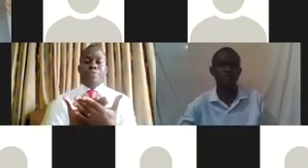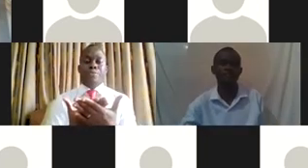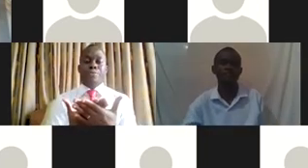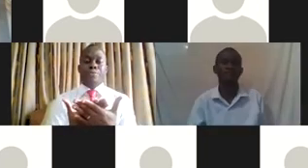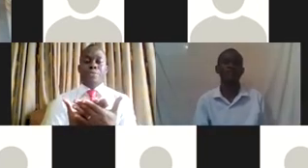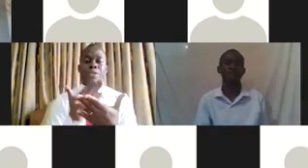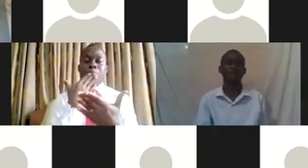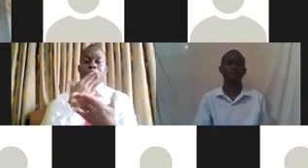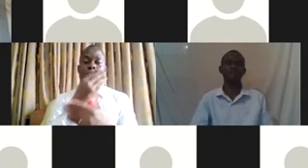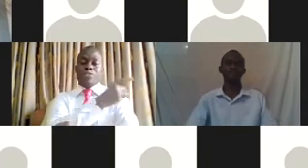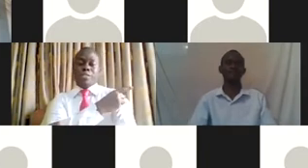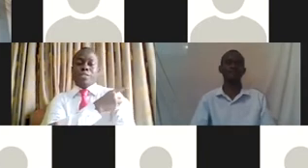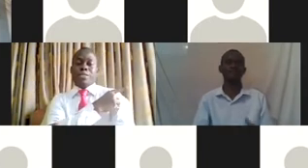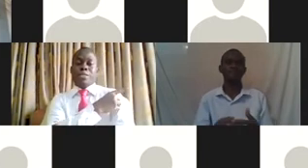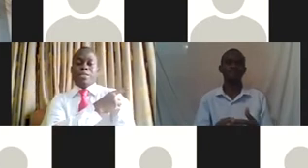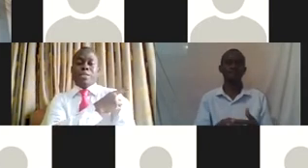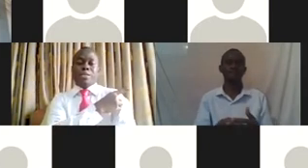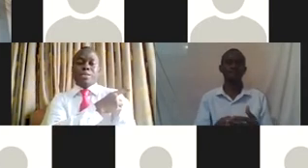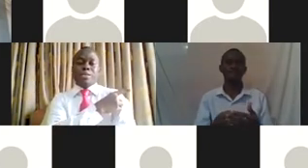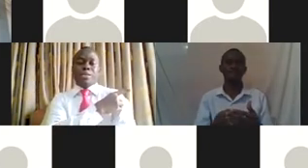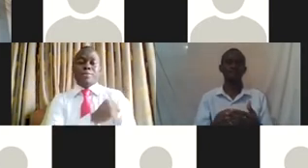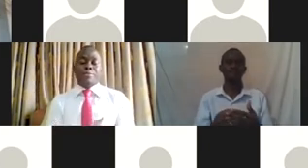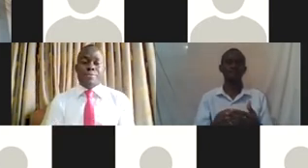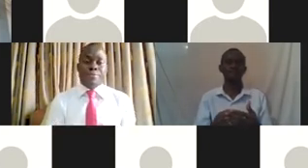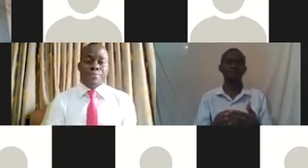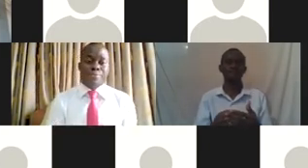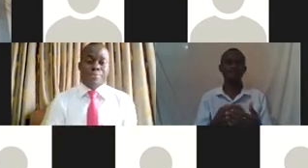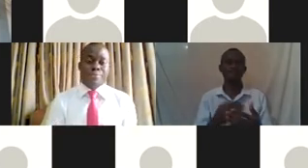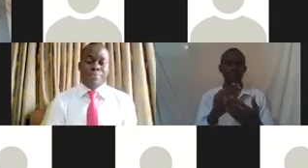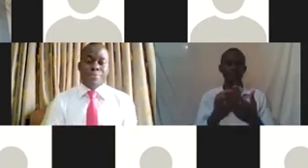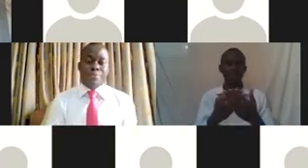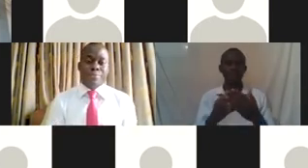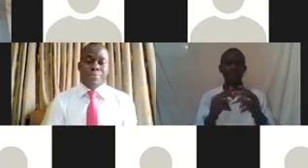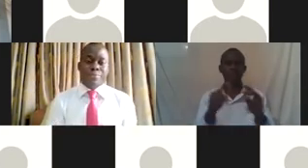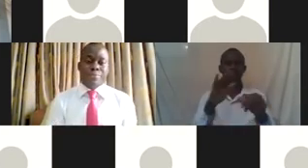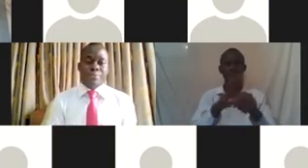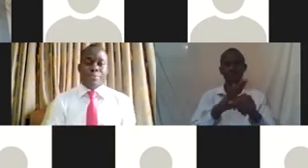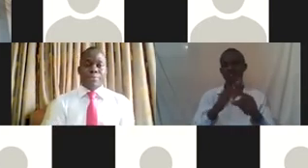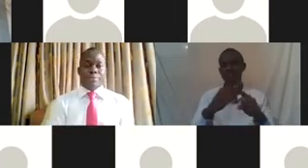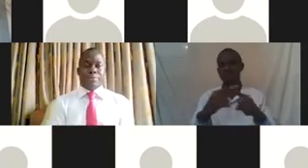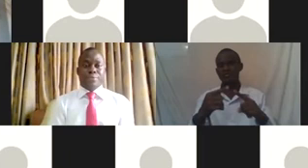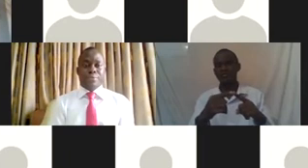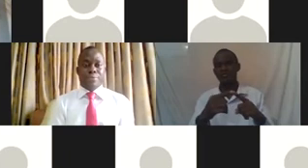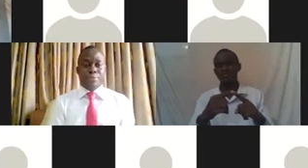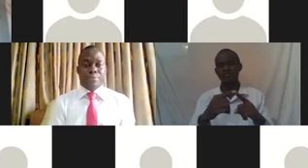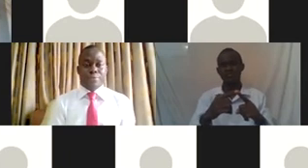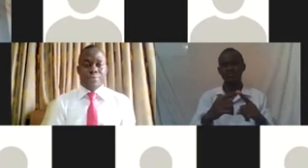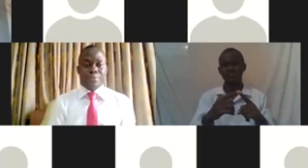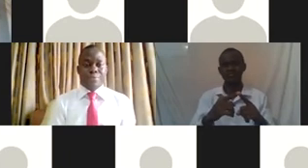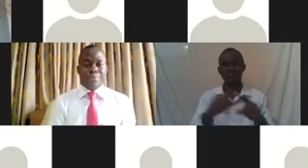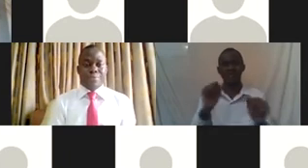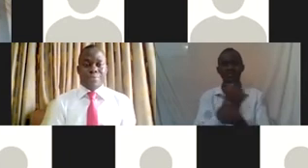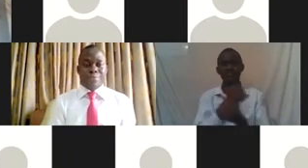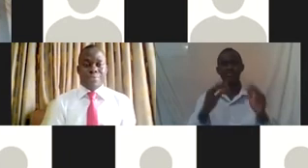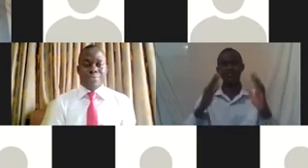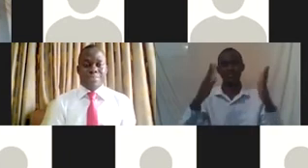Dr. Mtaha Kangu. Yes. Unfortunately, with virtual, we can't clap. Maybe